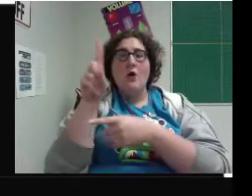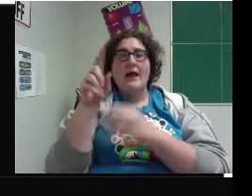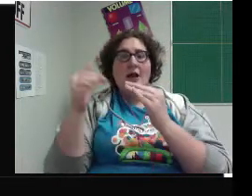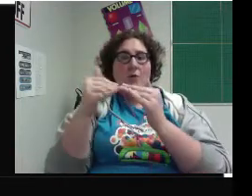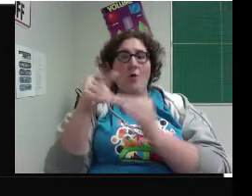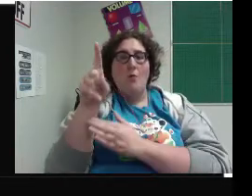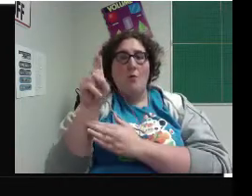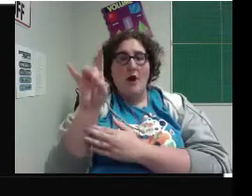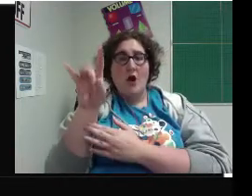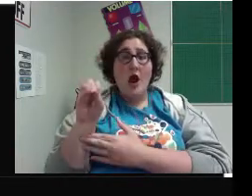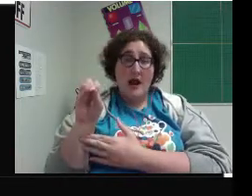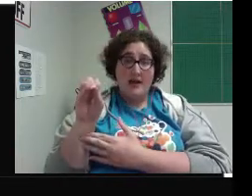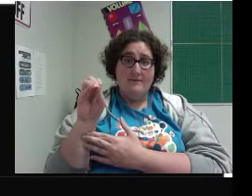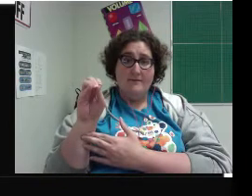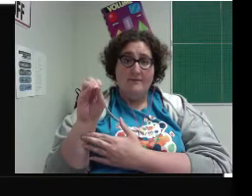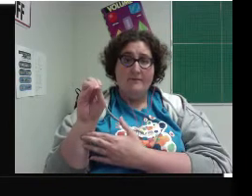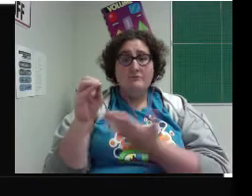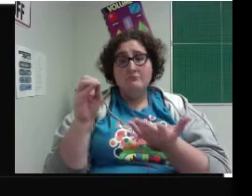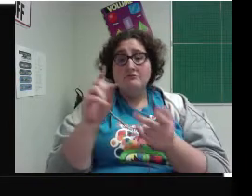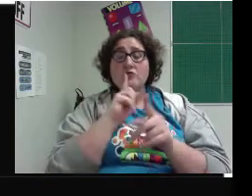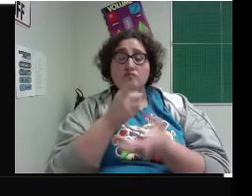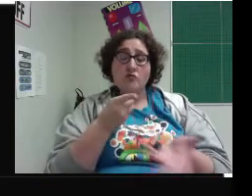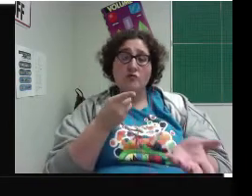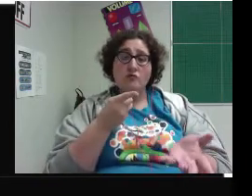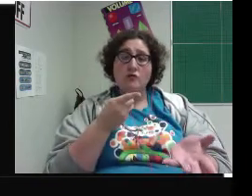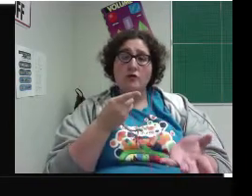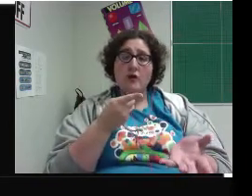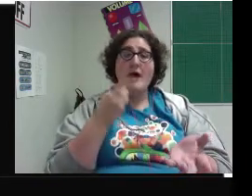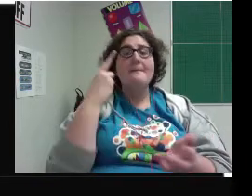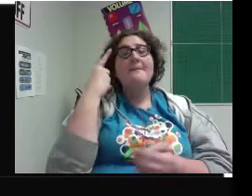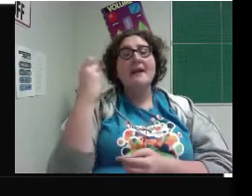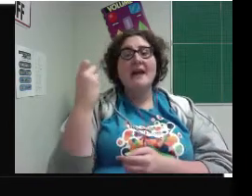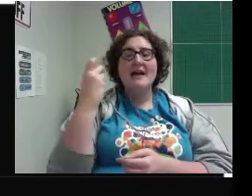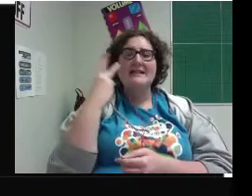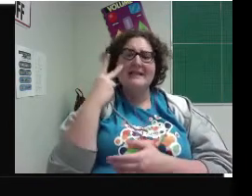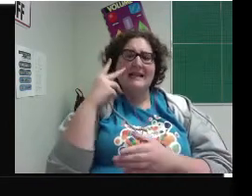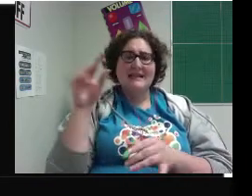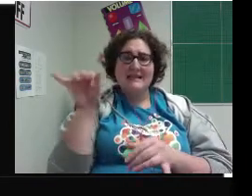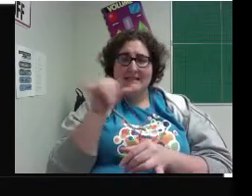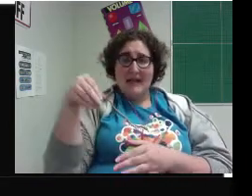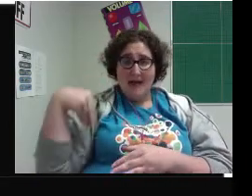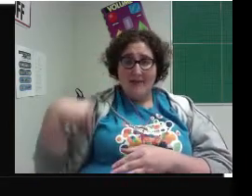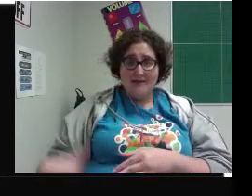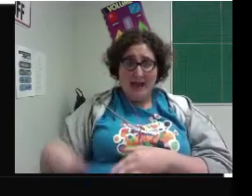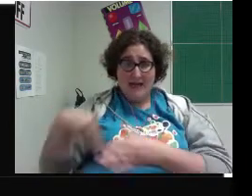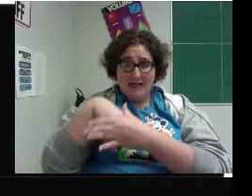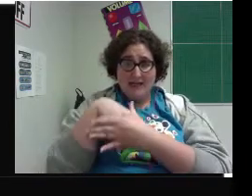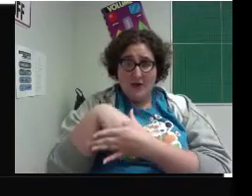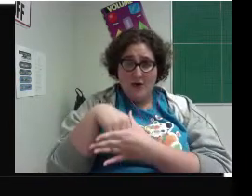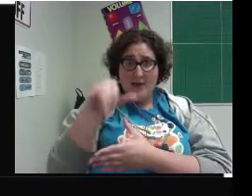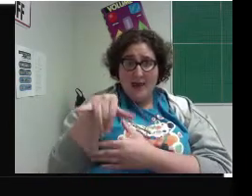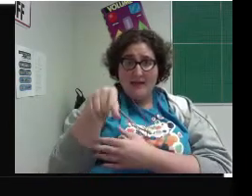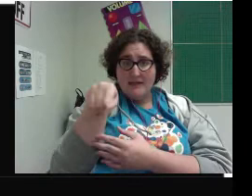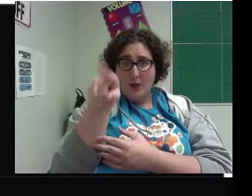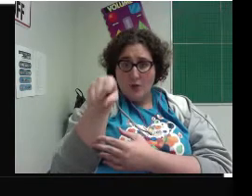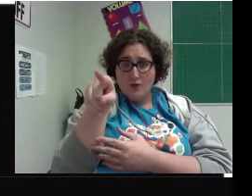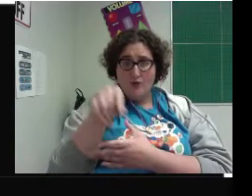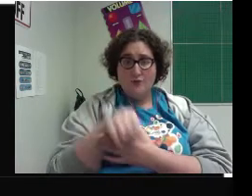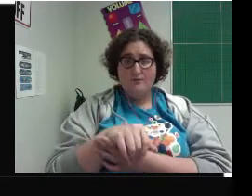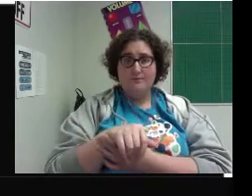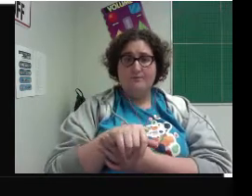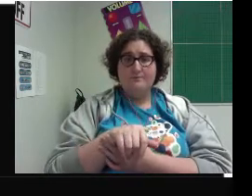Well, this is obviously true because if we look at our same side interior angles, that's these guys.